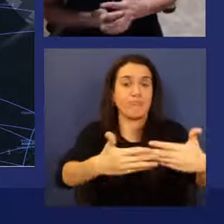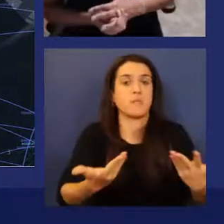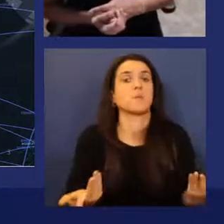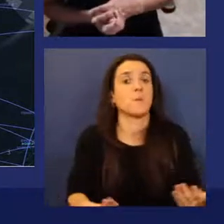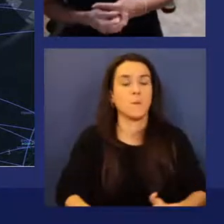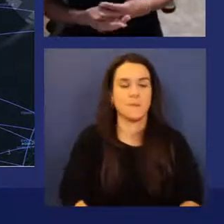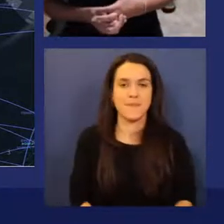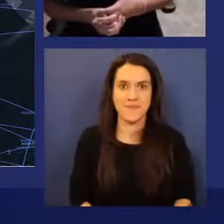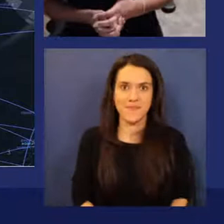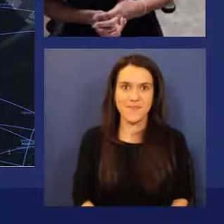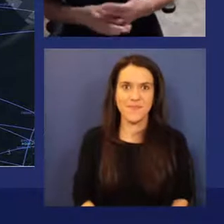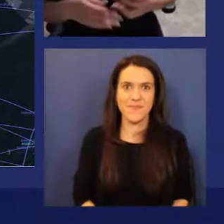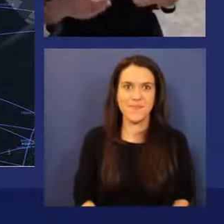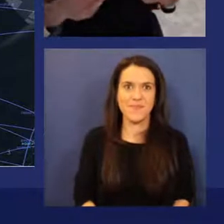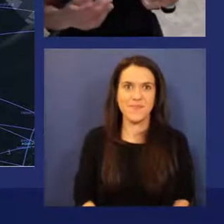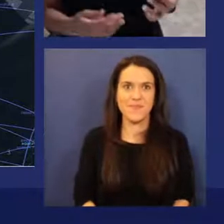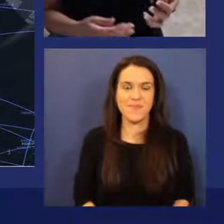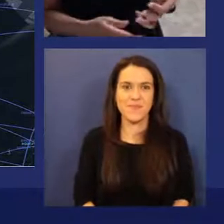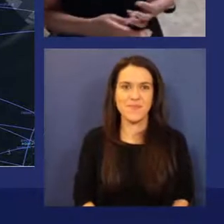So